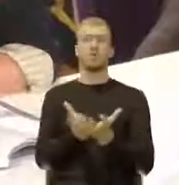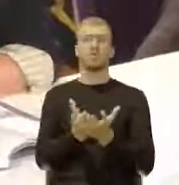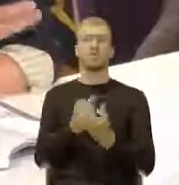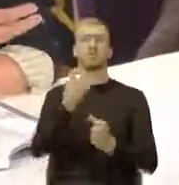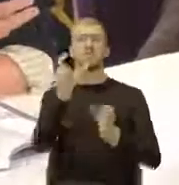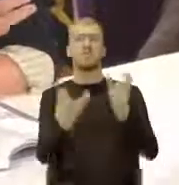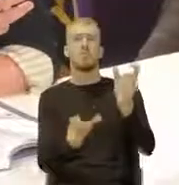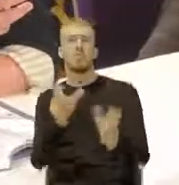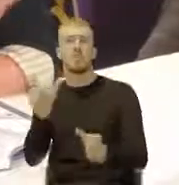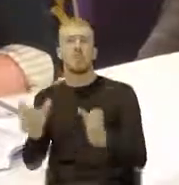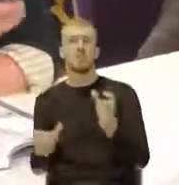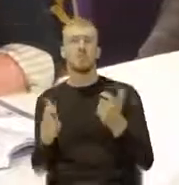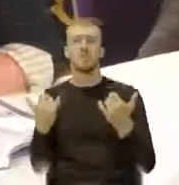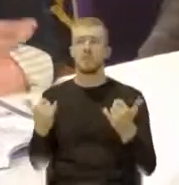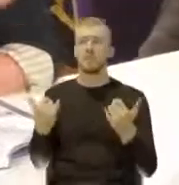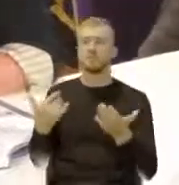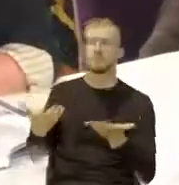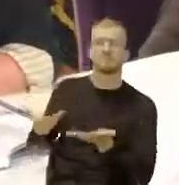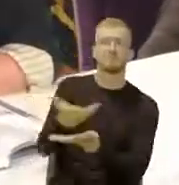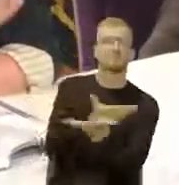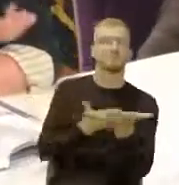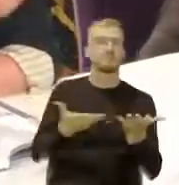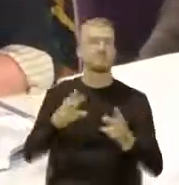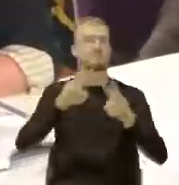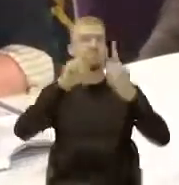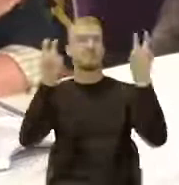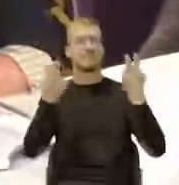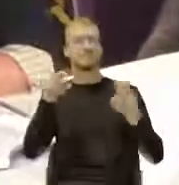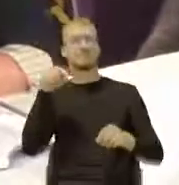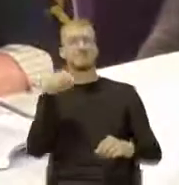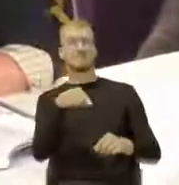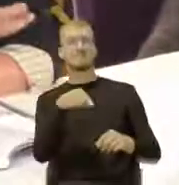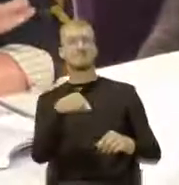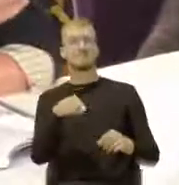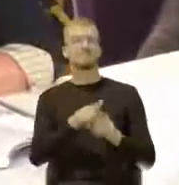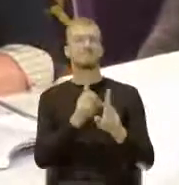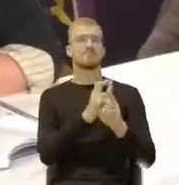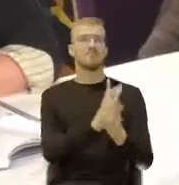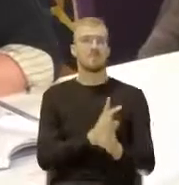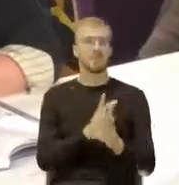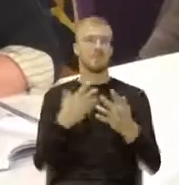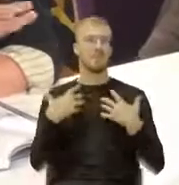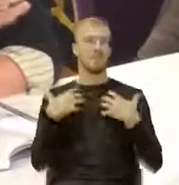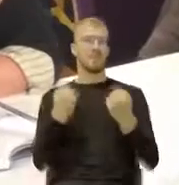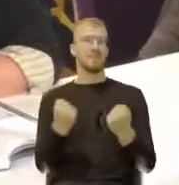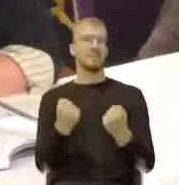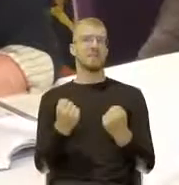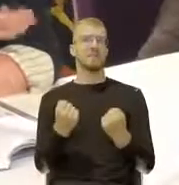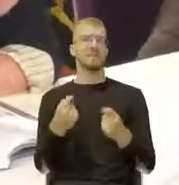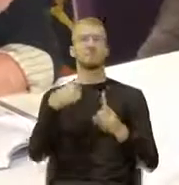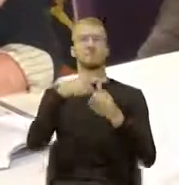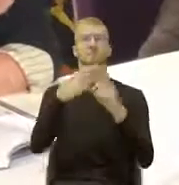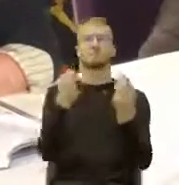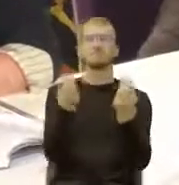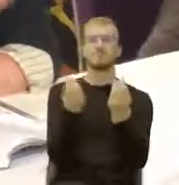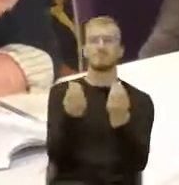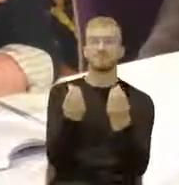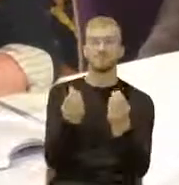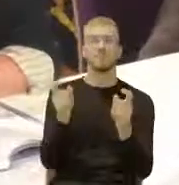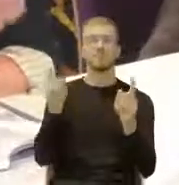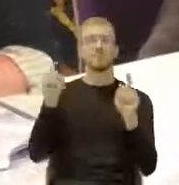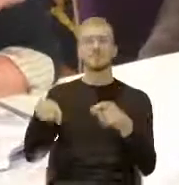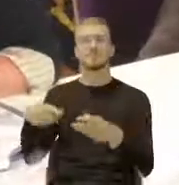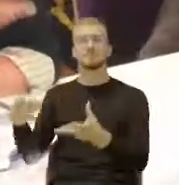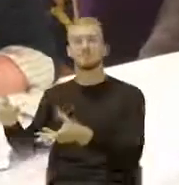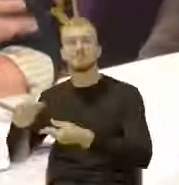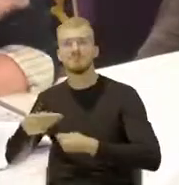and financing. Really need to invite the local government and governance and the cities to discuss this,